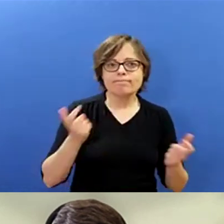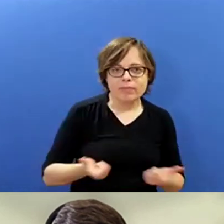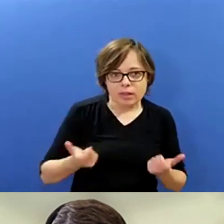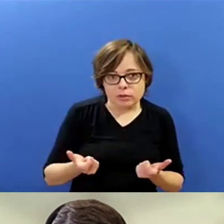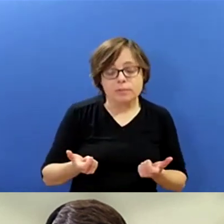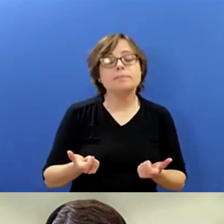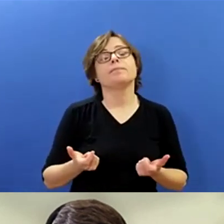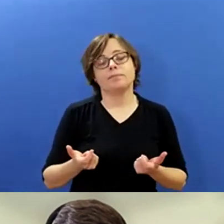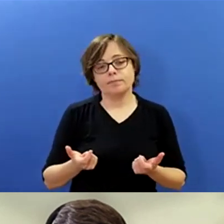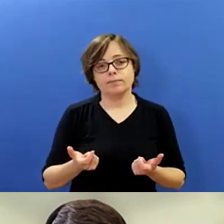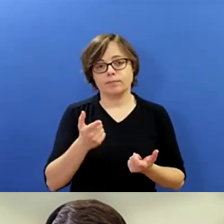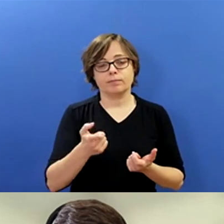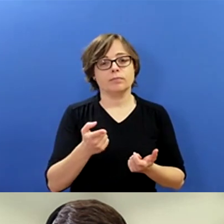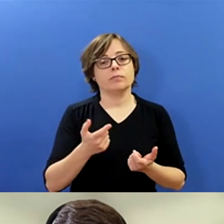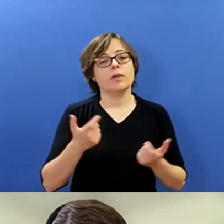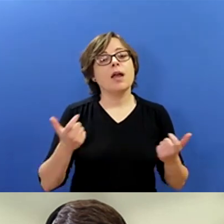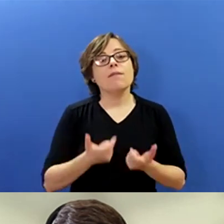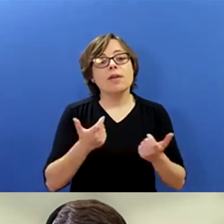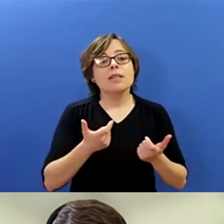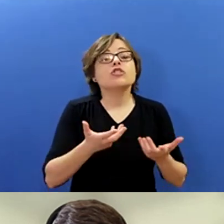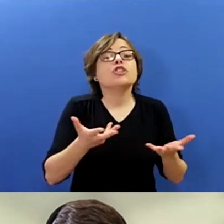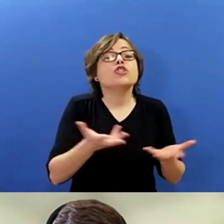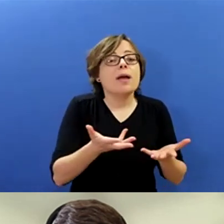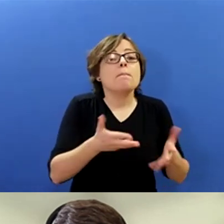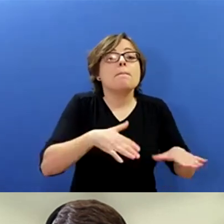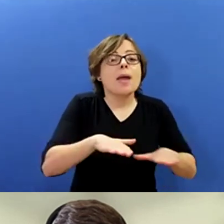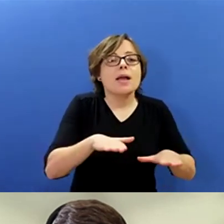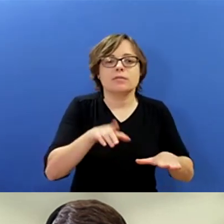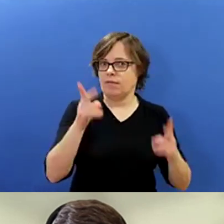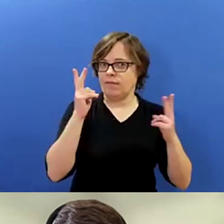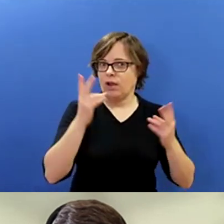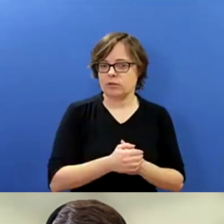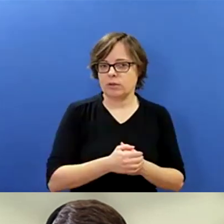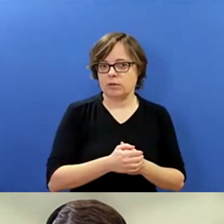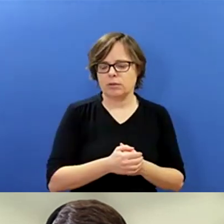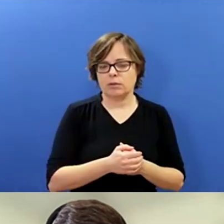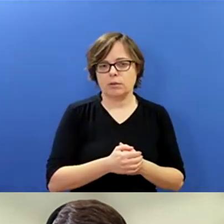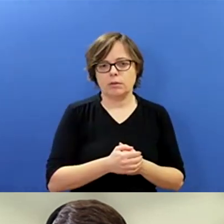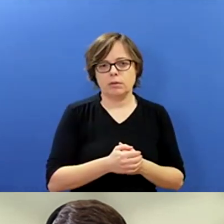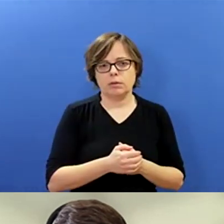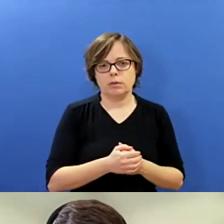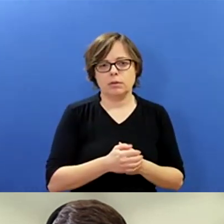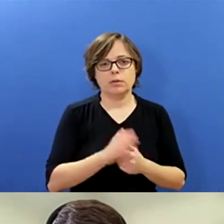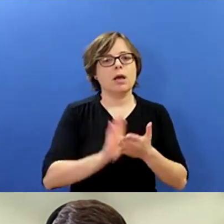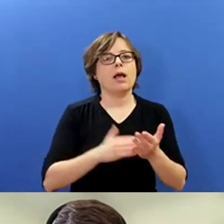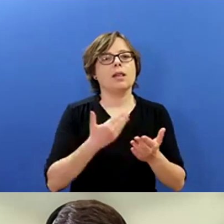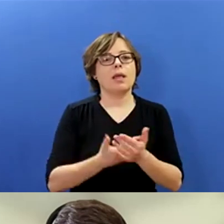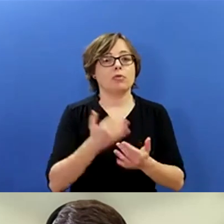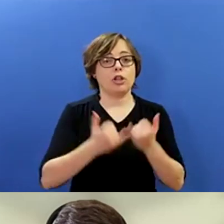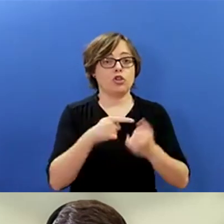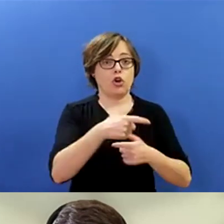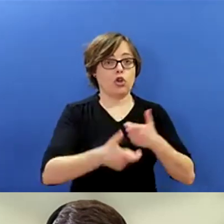For example, the symbolic of making it in a public building can already make some people